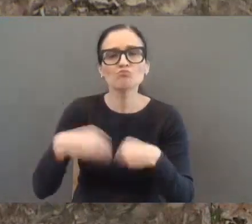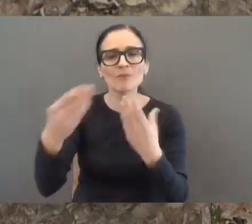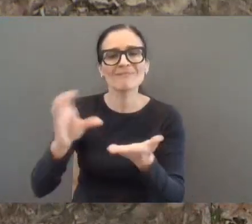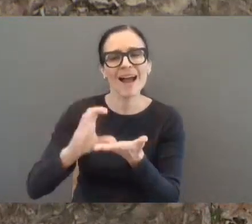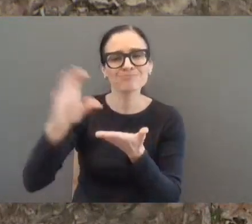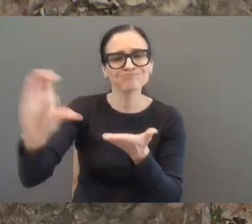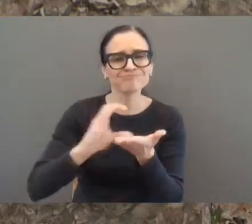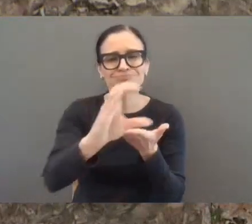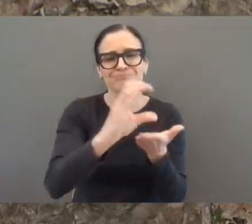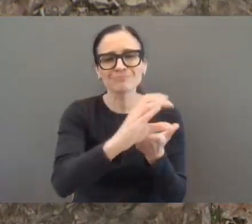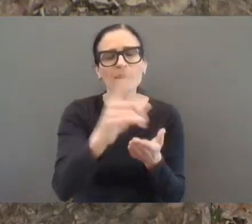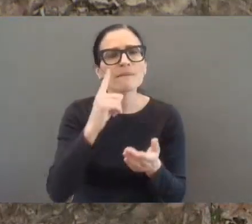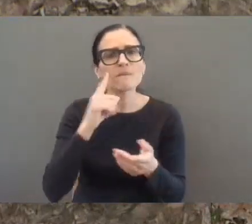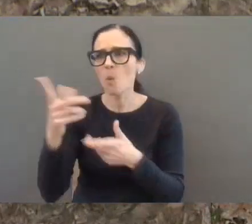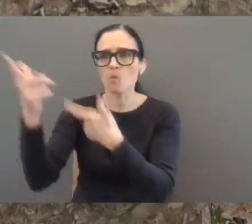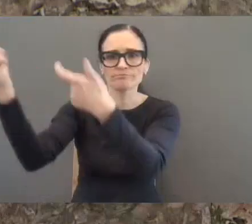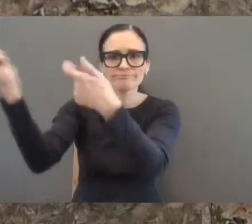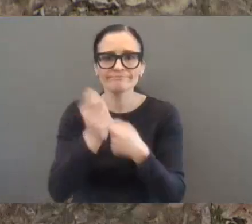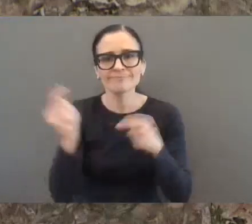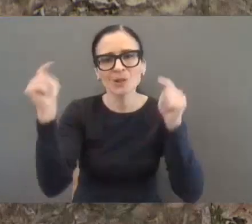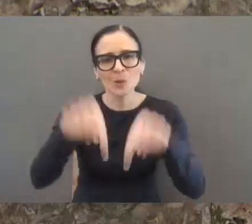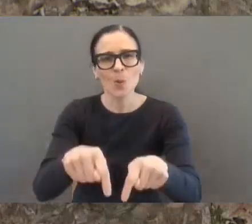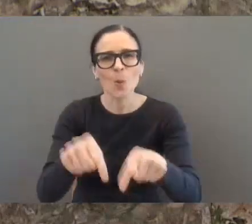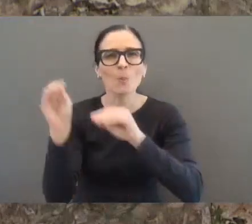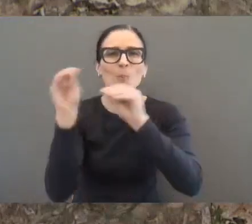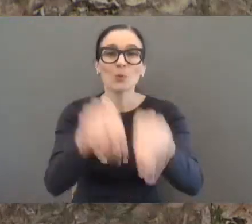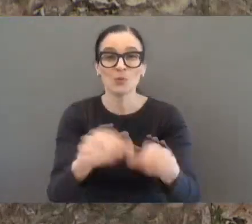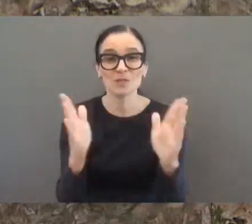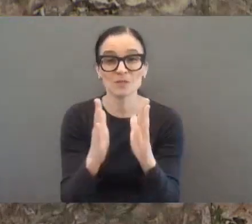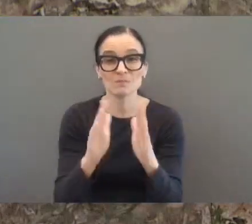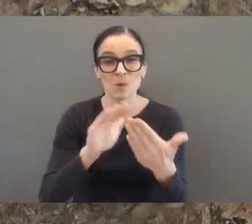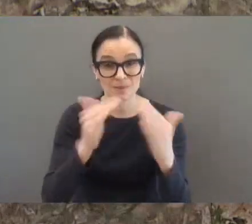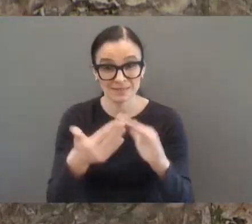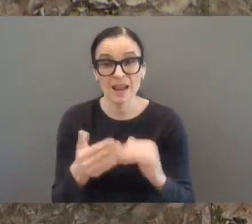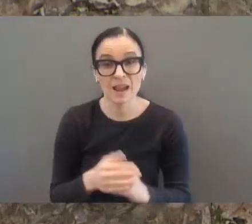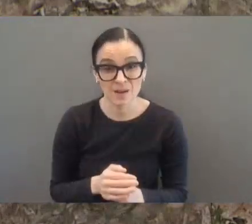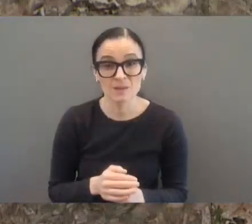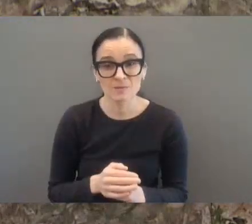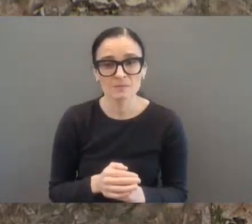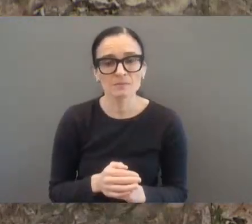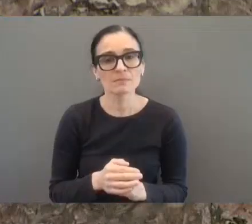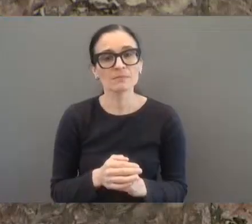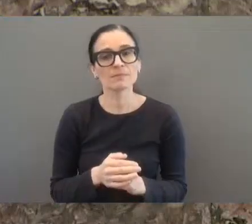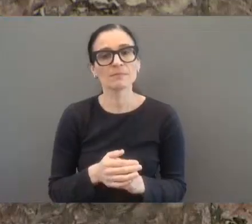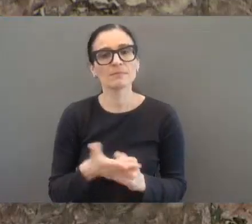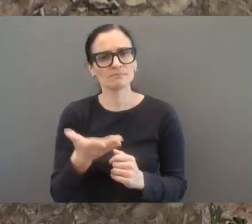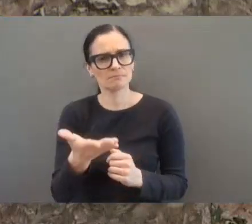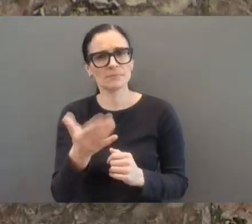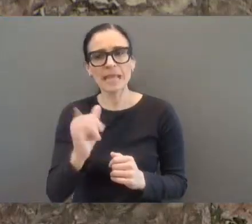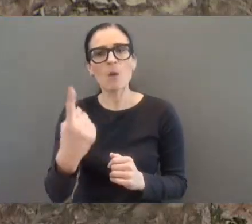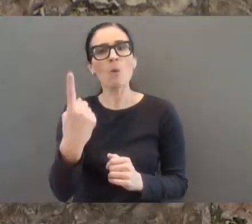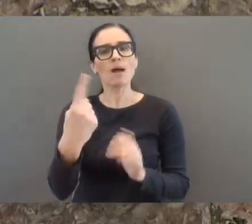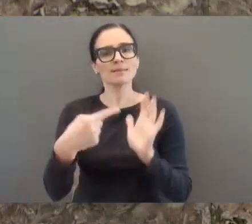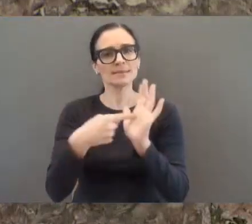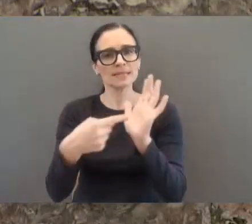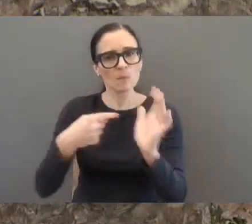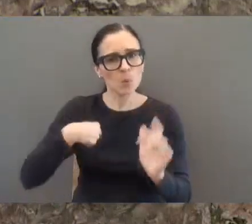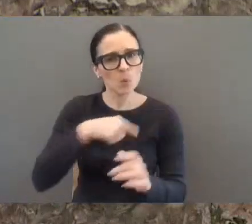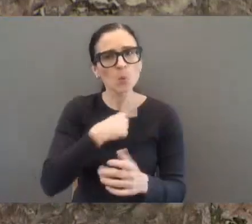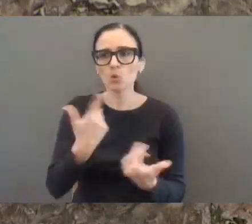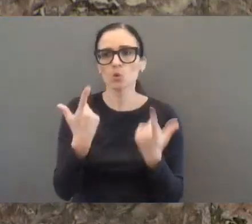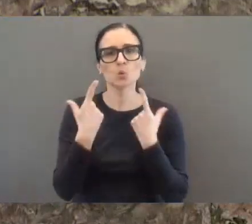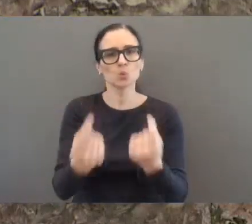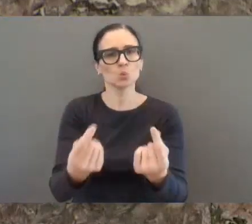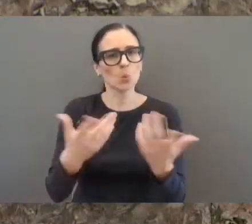one example of the kind of work that we're doing so that we can continue to build the workforce so that we are able to have that strong healthcare system, a